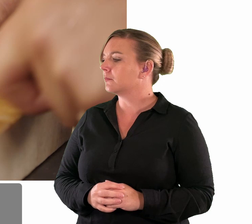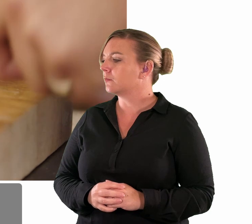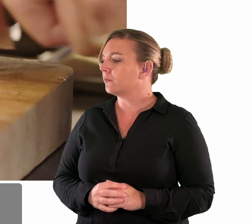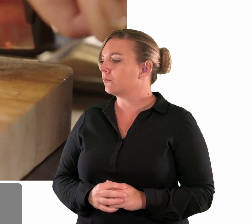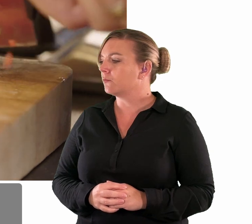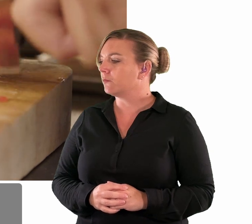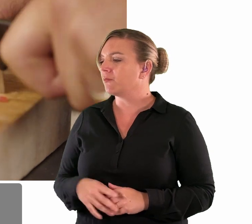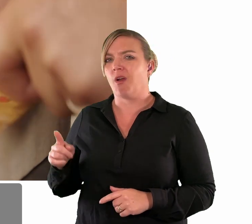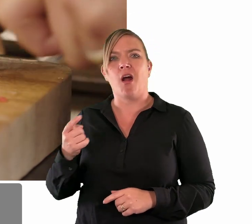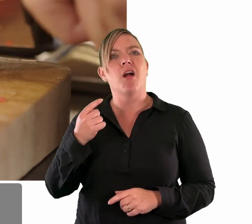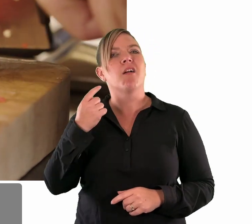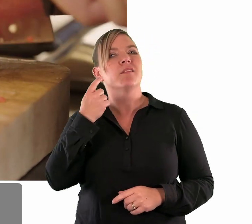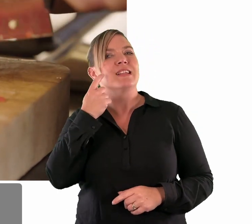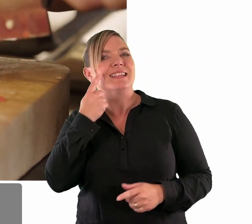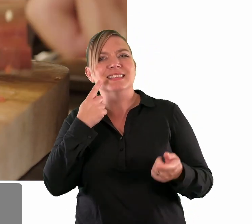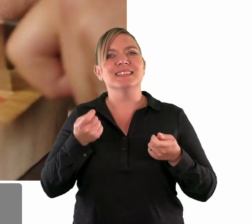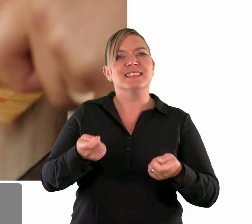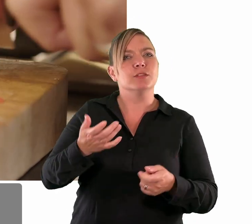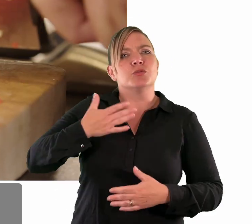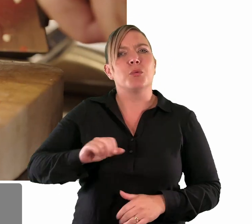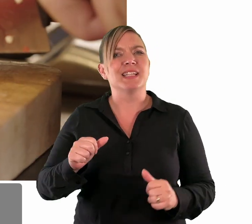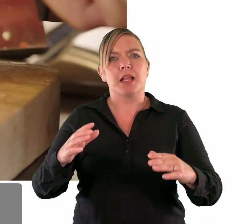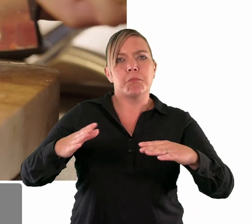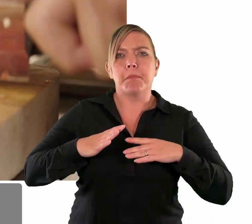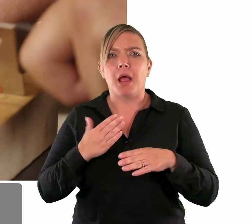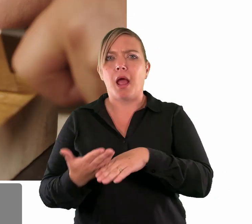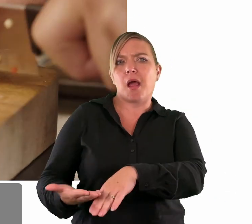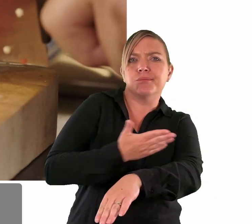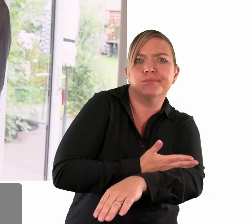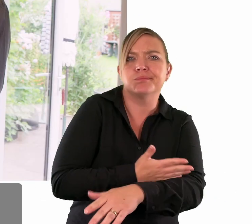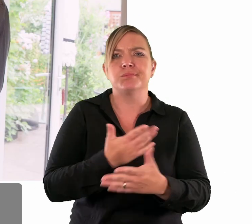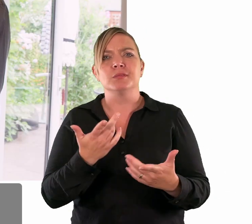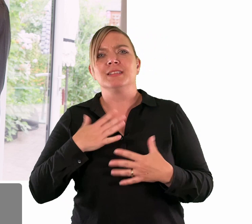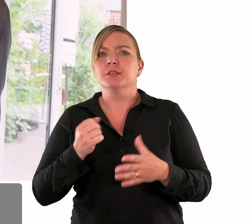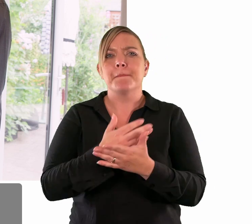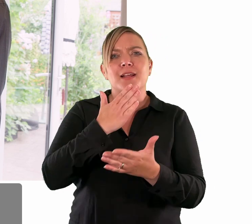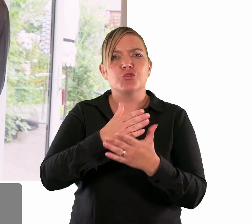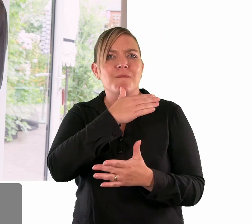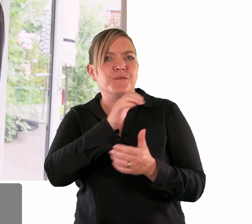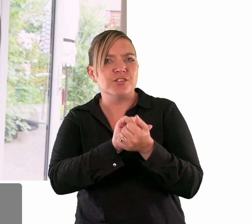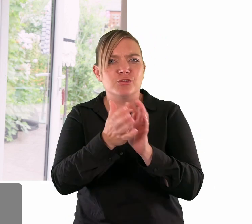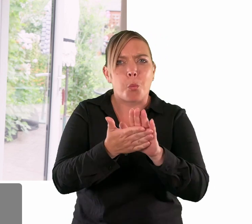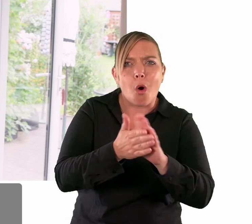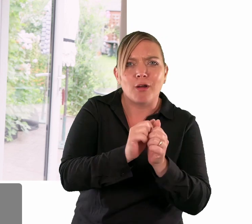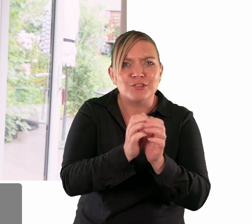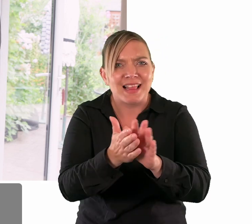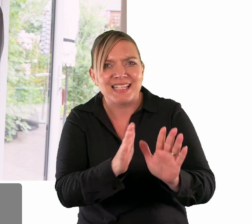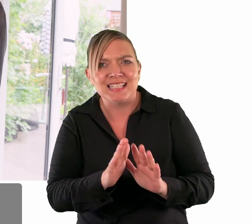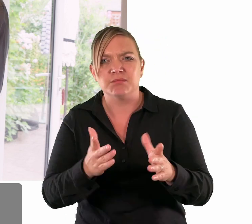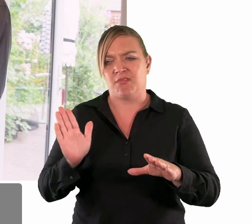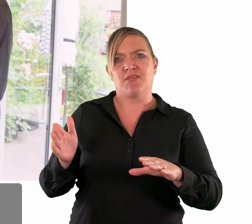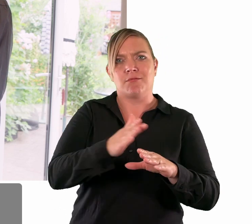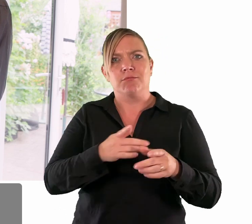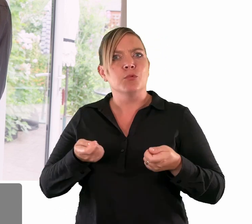fish before that, but it's straight, you cut, you cook, and it's ready to eat. In the Torah it says that God ceased all